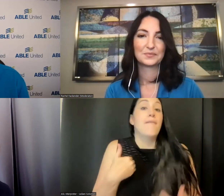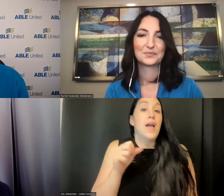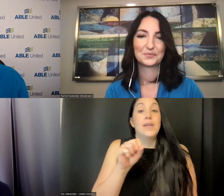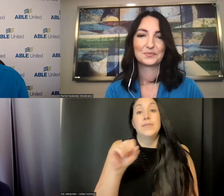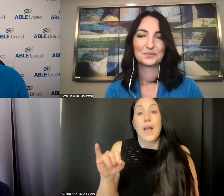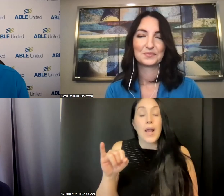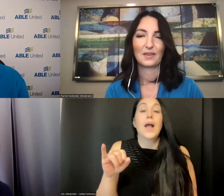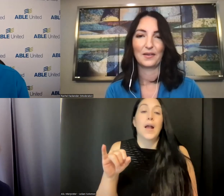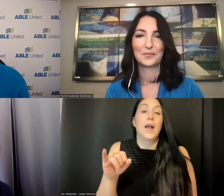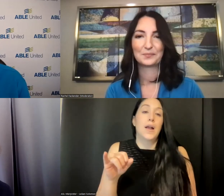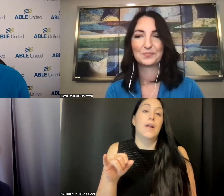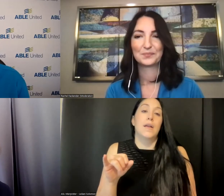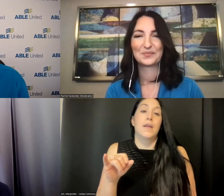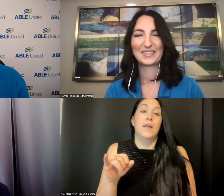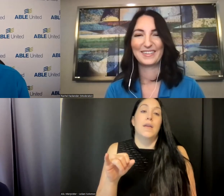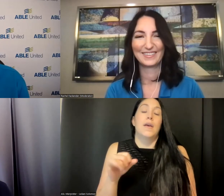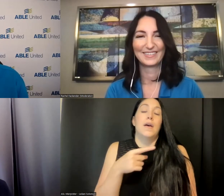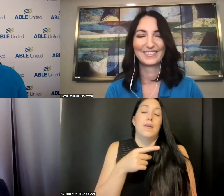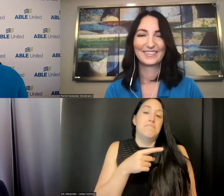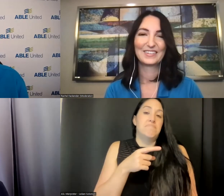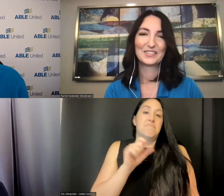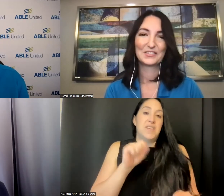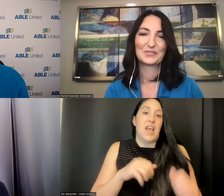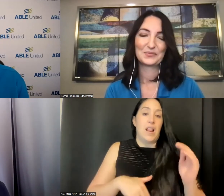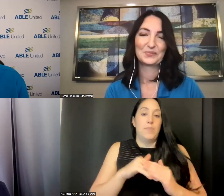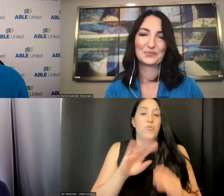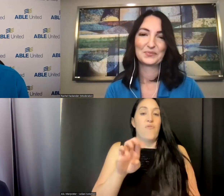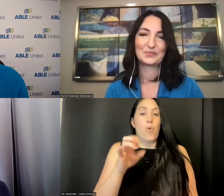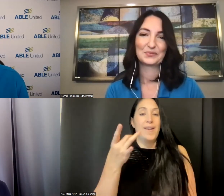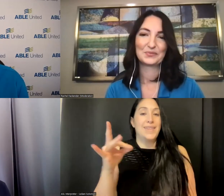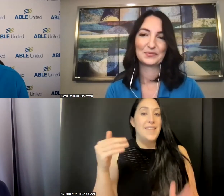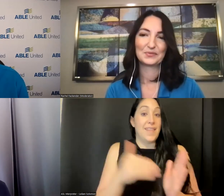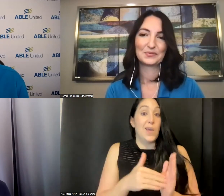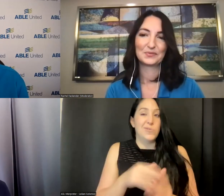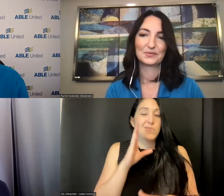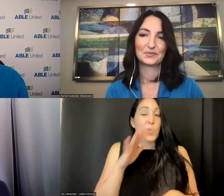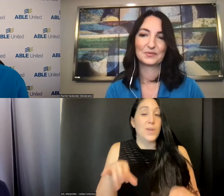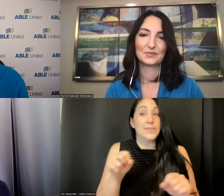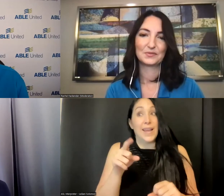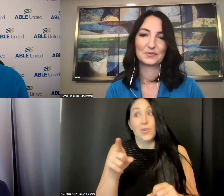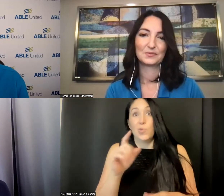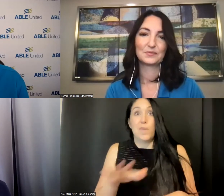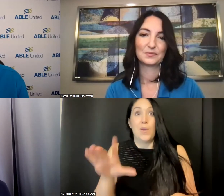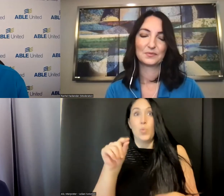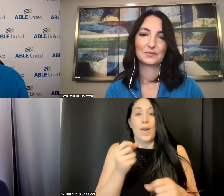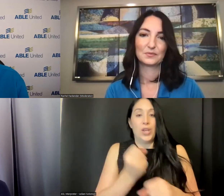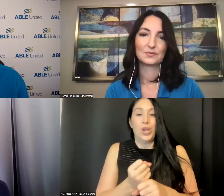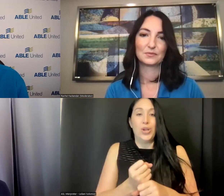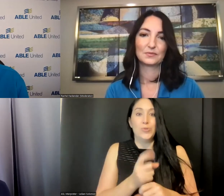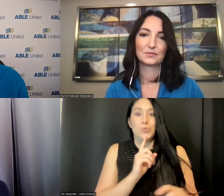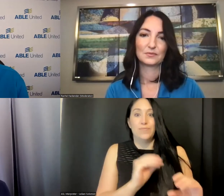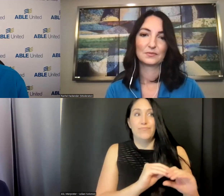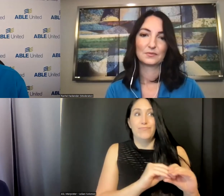20 plus years. Let me know when you get there. And then also using this account for housing related expenses while on